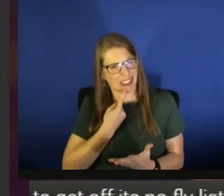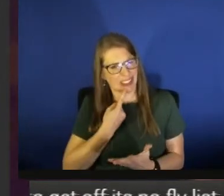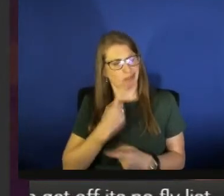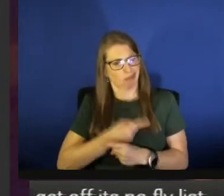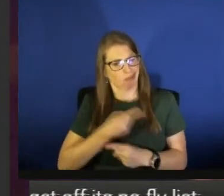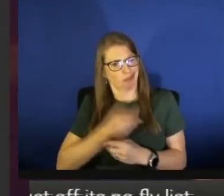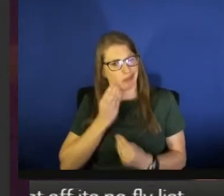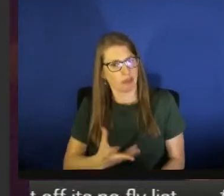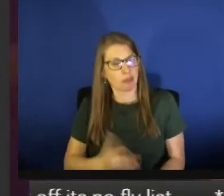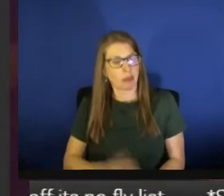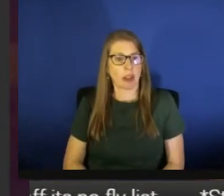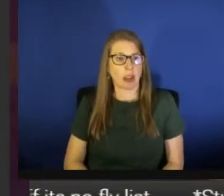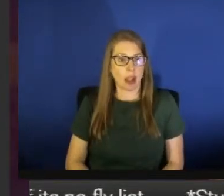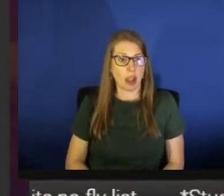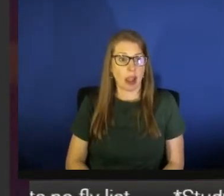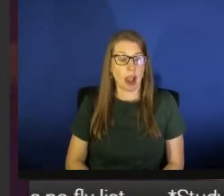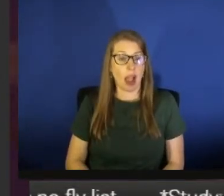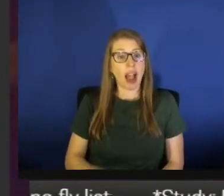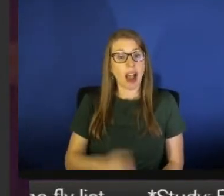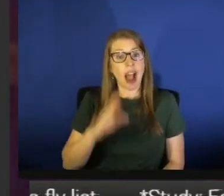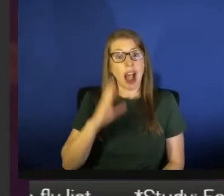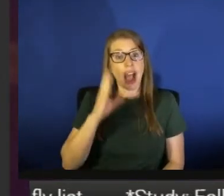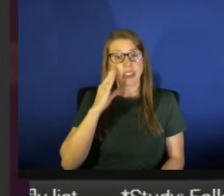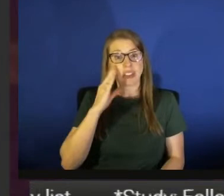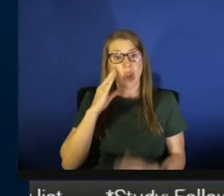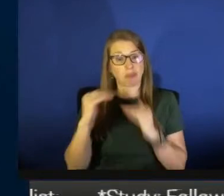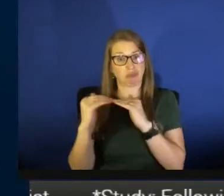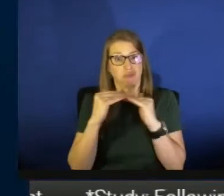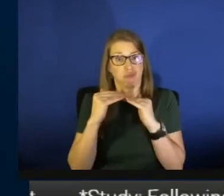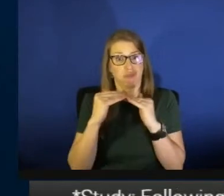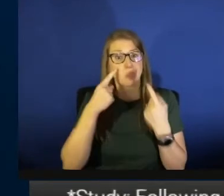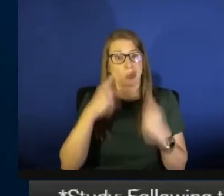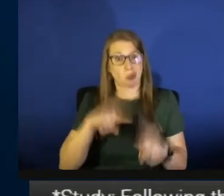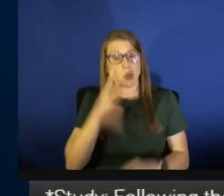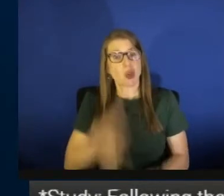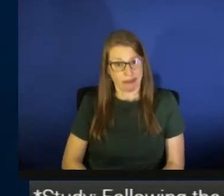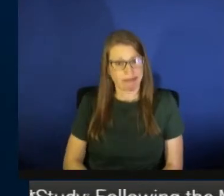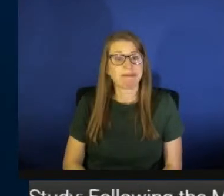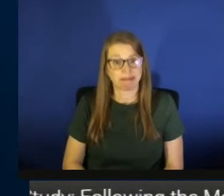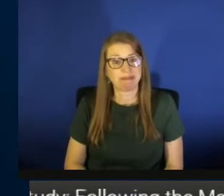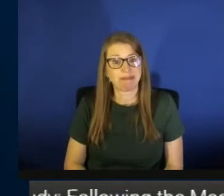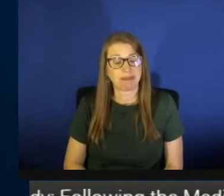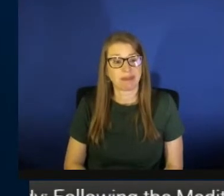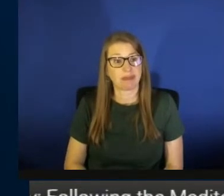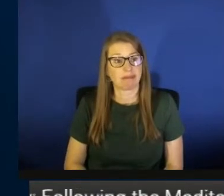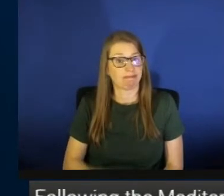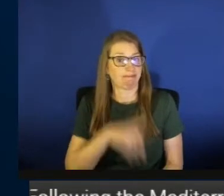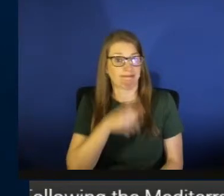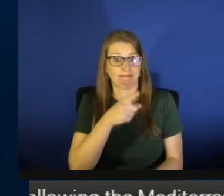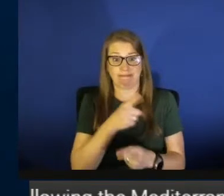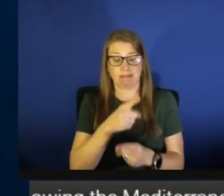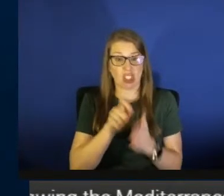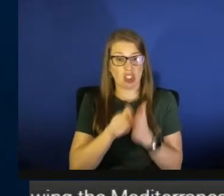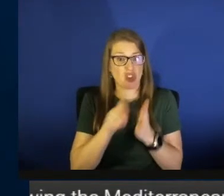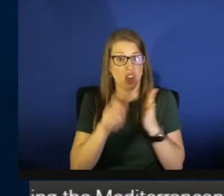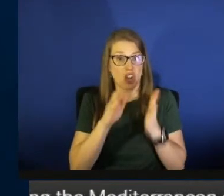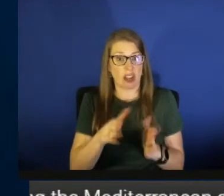that I know that my colleagues would agree on that. You said it. Journalists, we can take a beating,